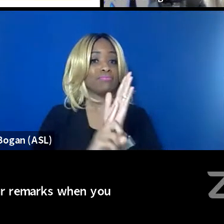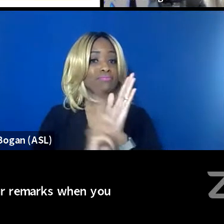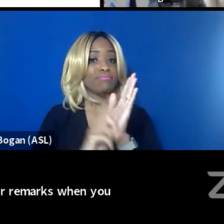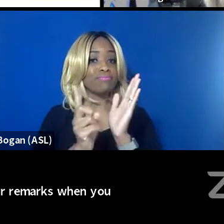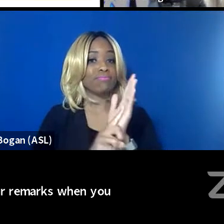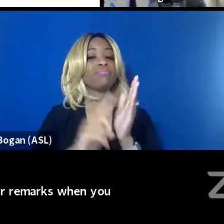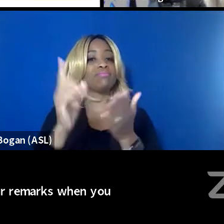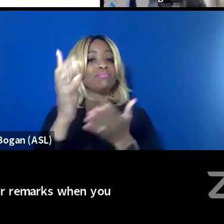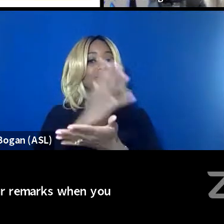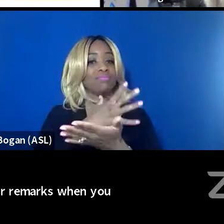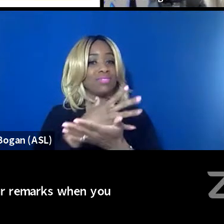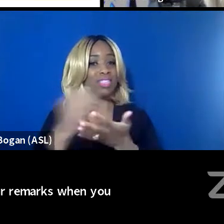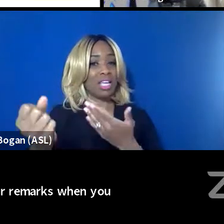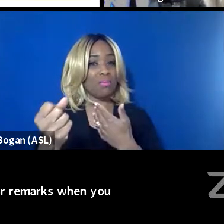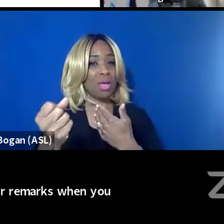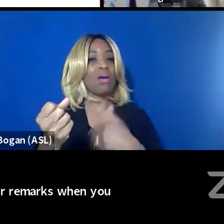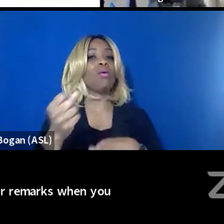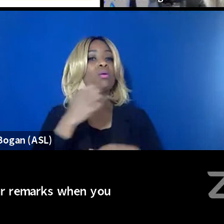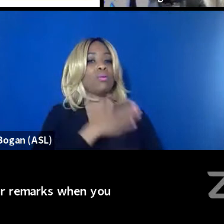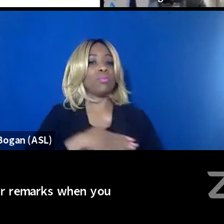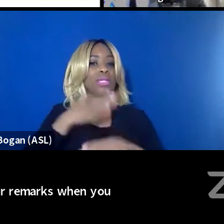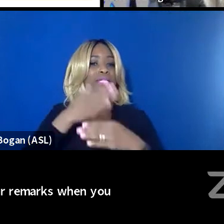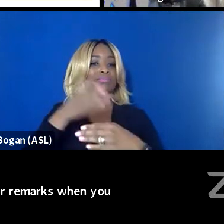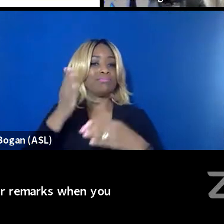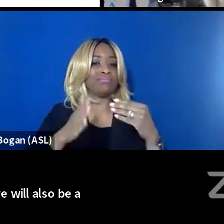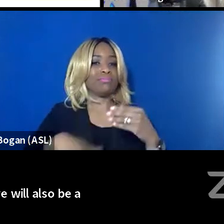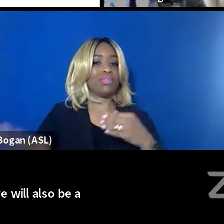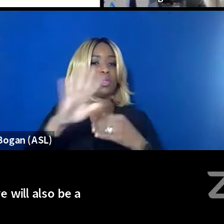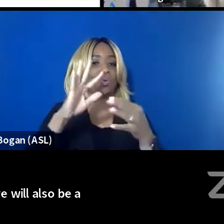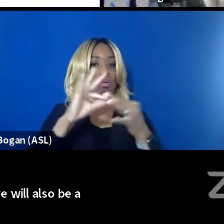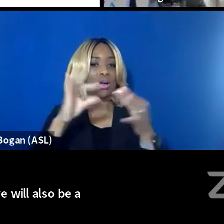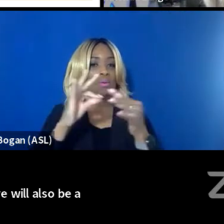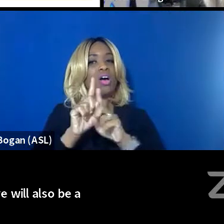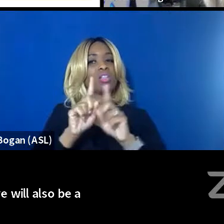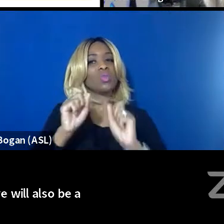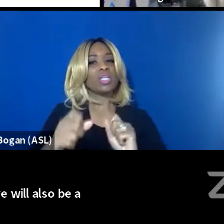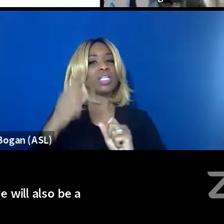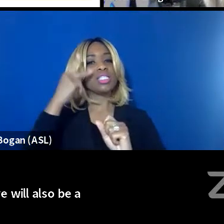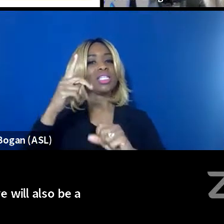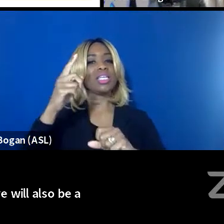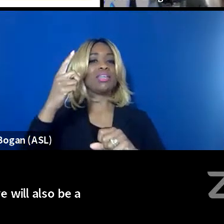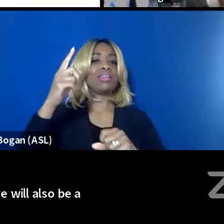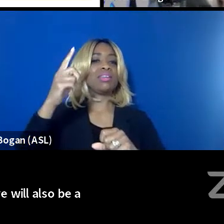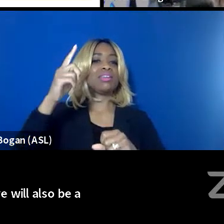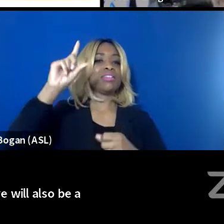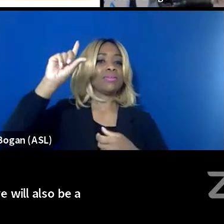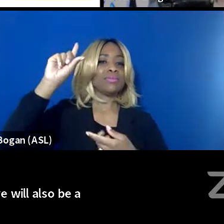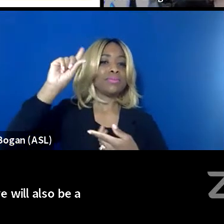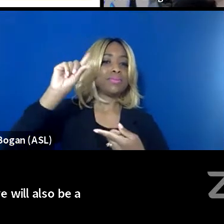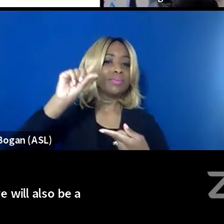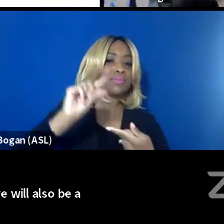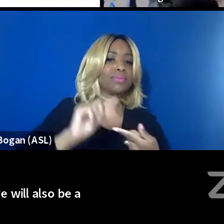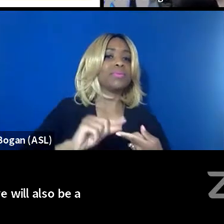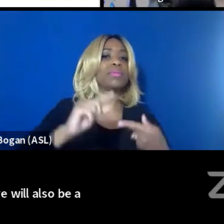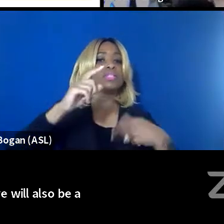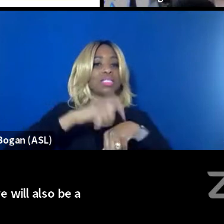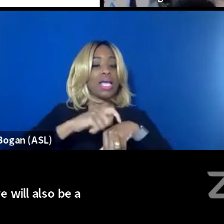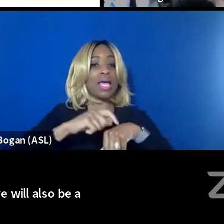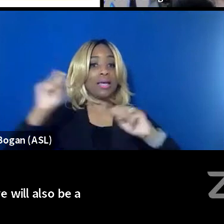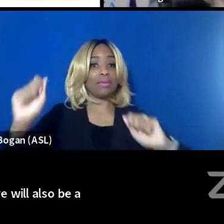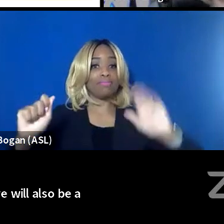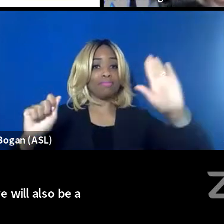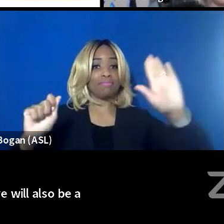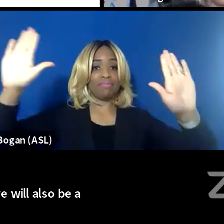a visual countdown clock on the screen. If any person disrupts the orderly progress of the meeting